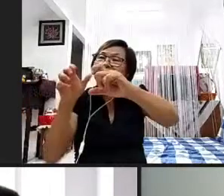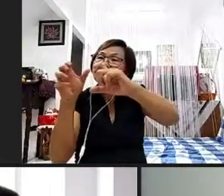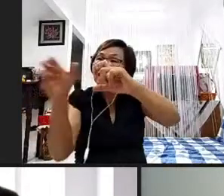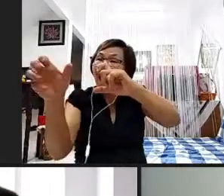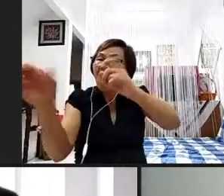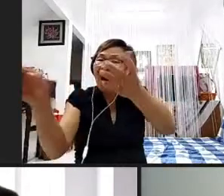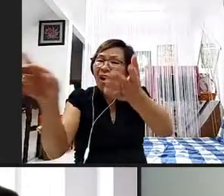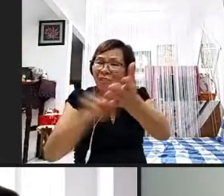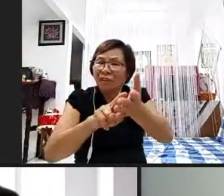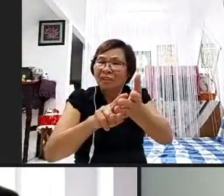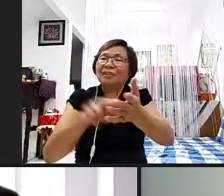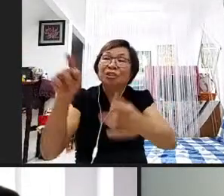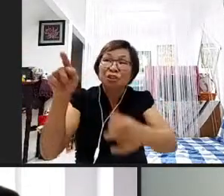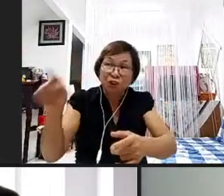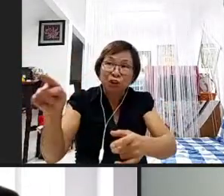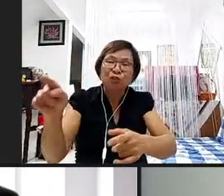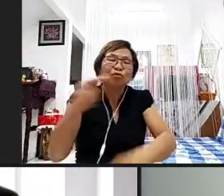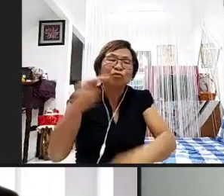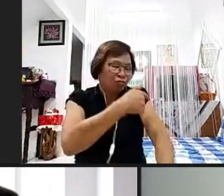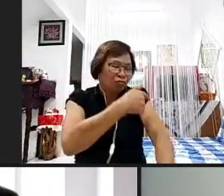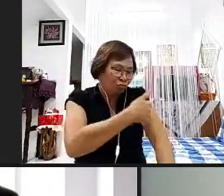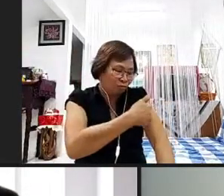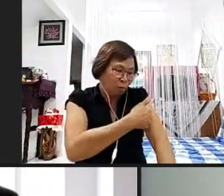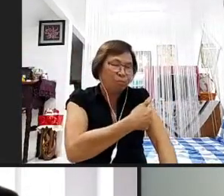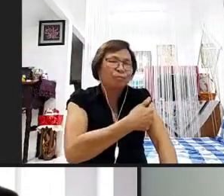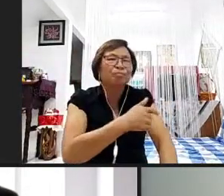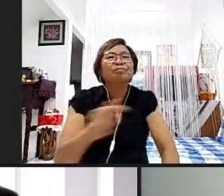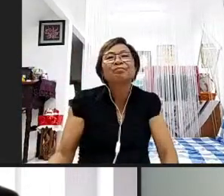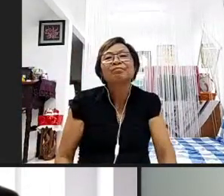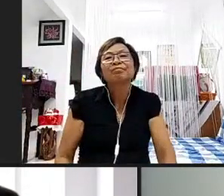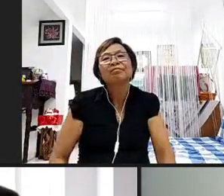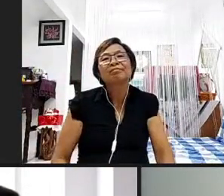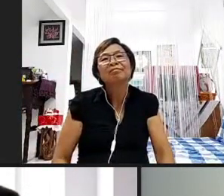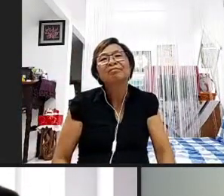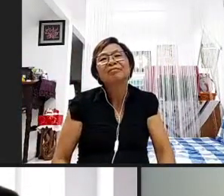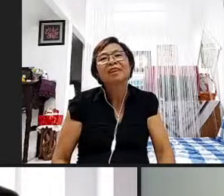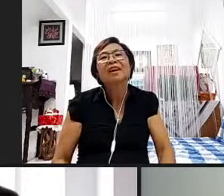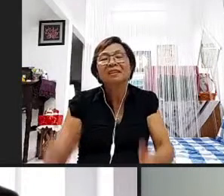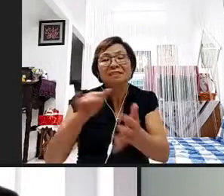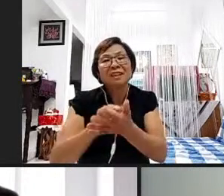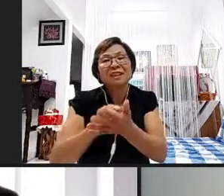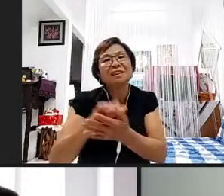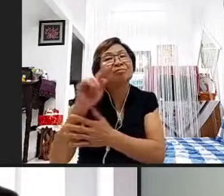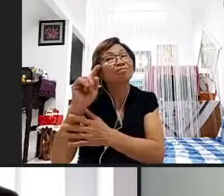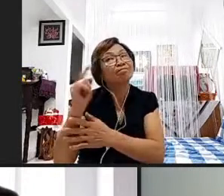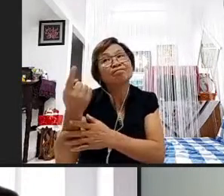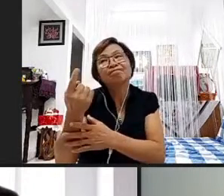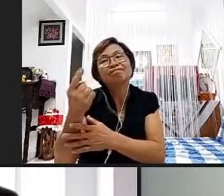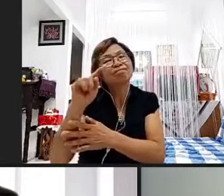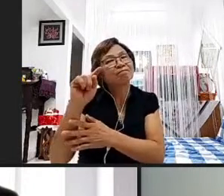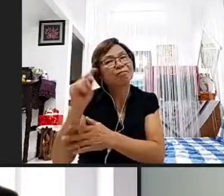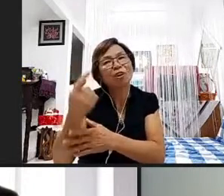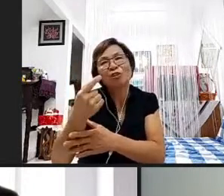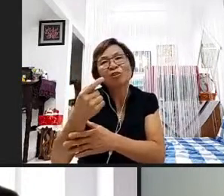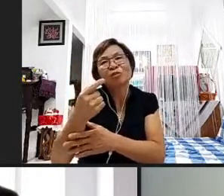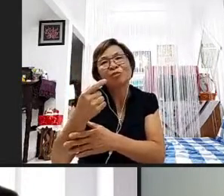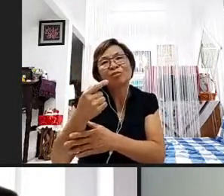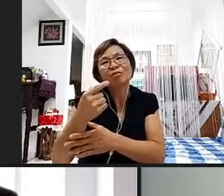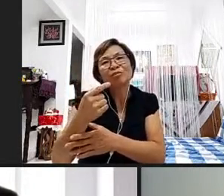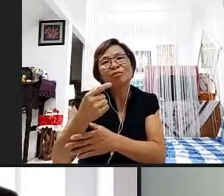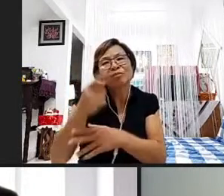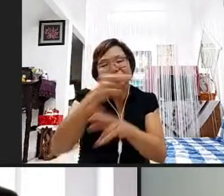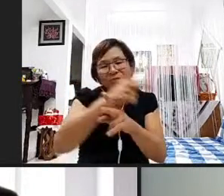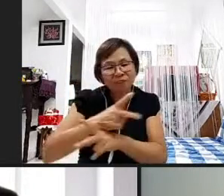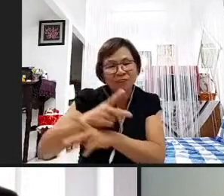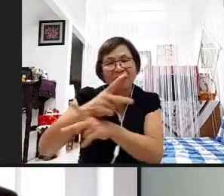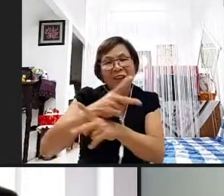and your turn will come for the COVID-19 vaccine. As you say, that is the only way to prevent you from getting